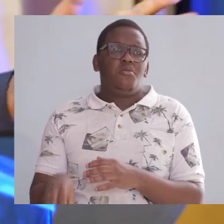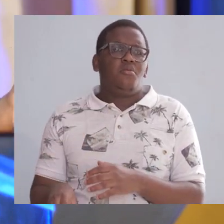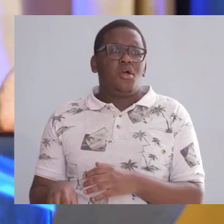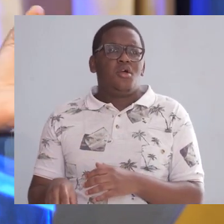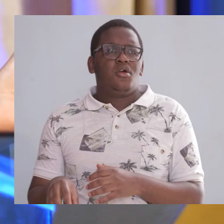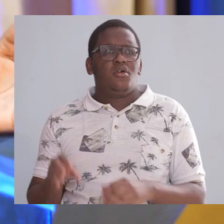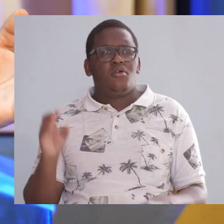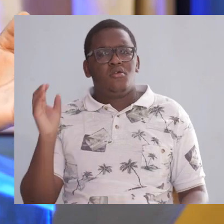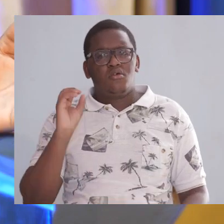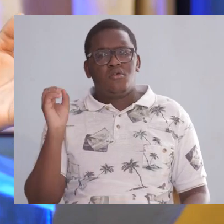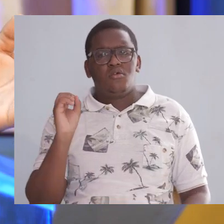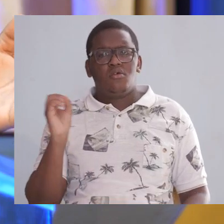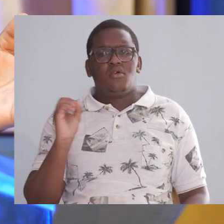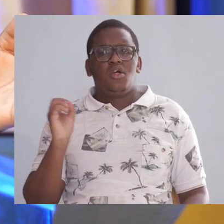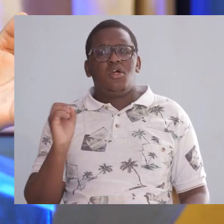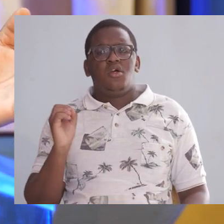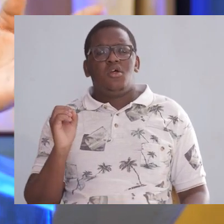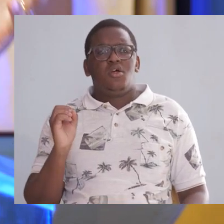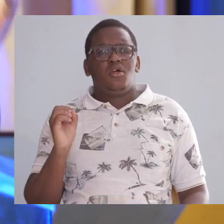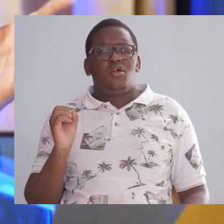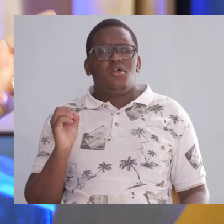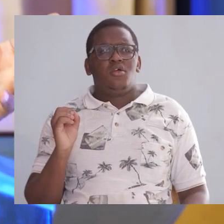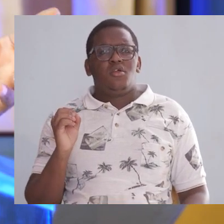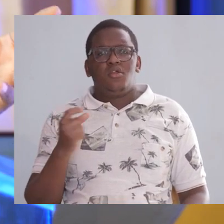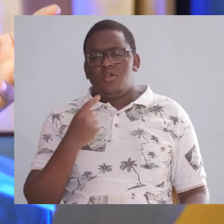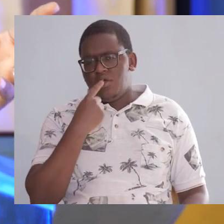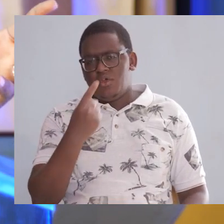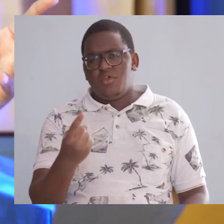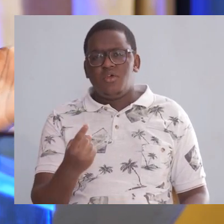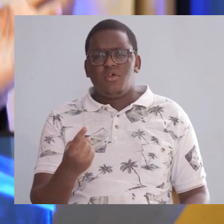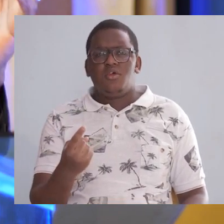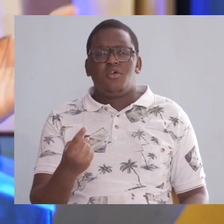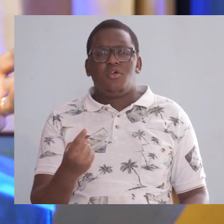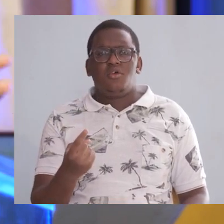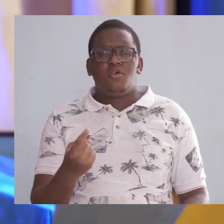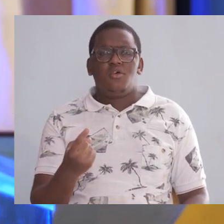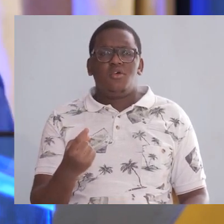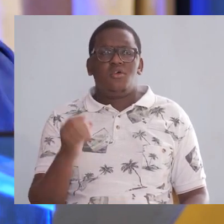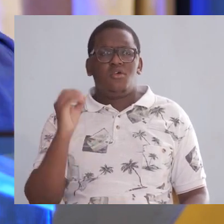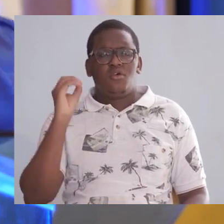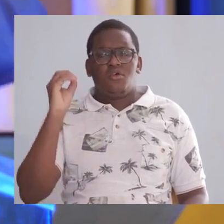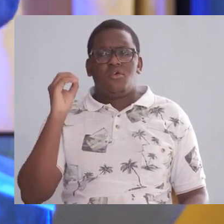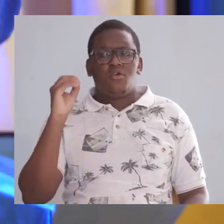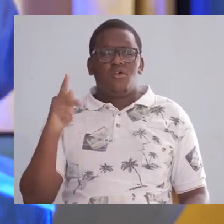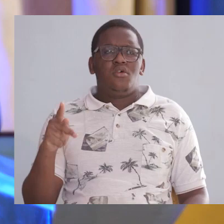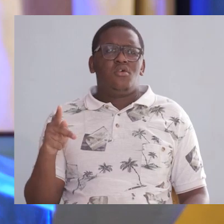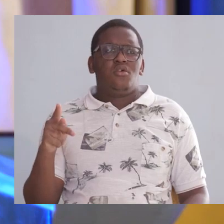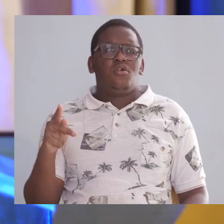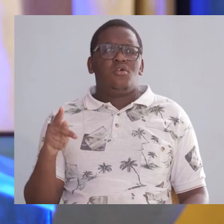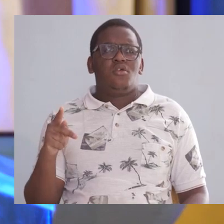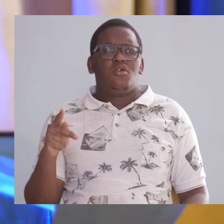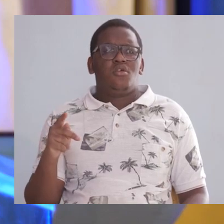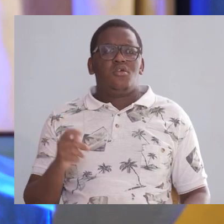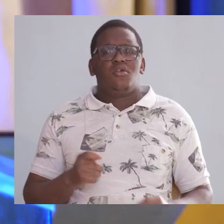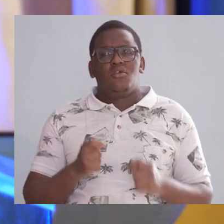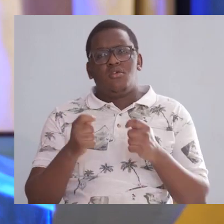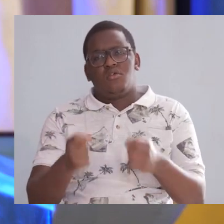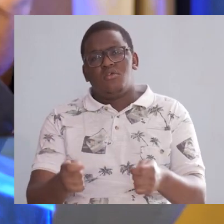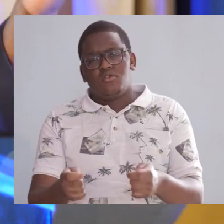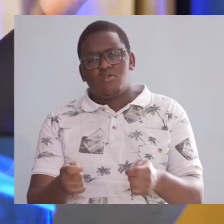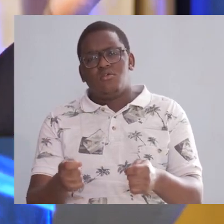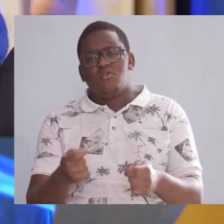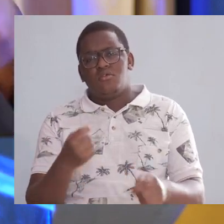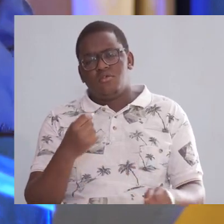the Mzungu said, oh, okay, you have done this. I have given them now to you.